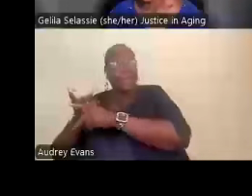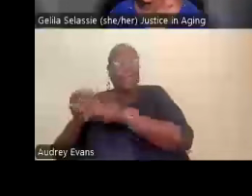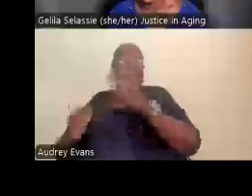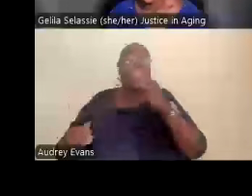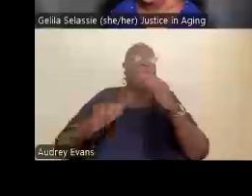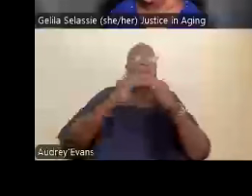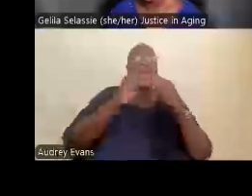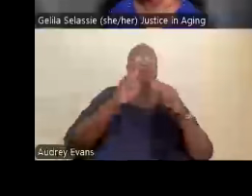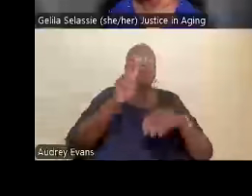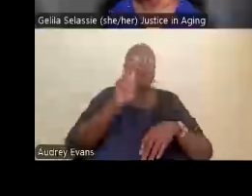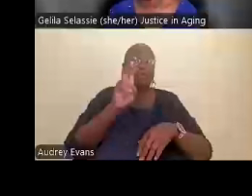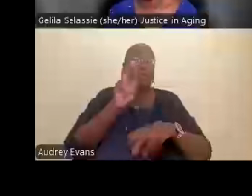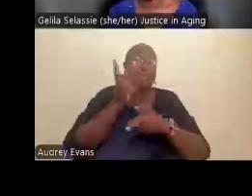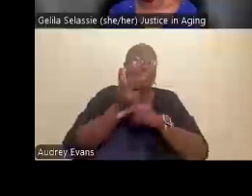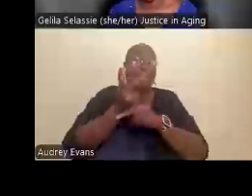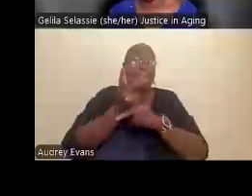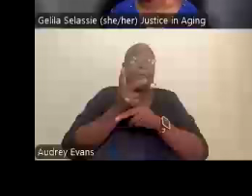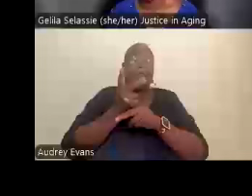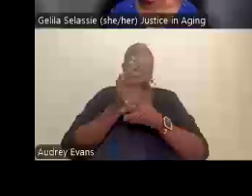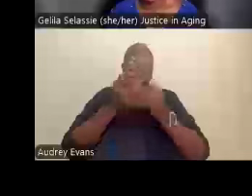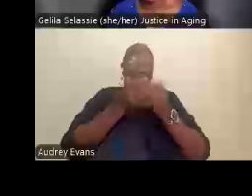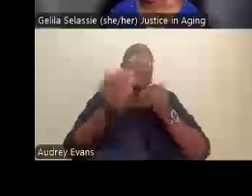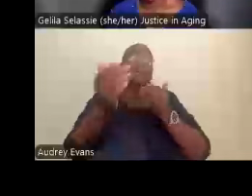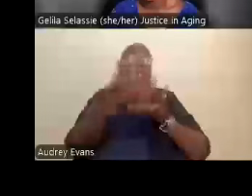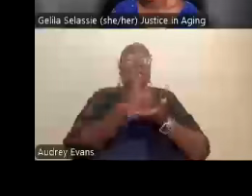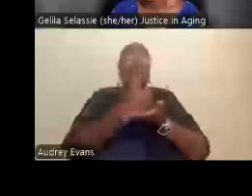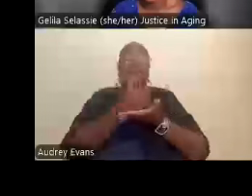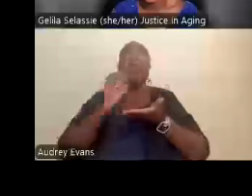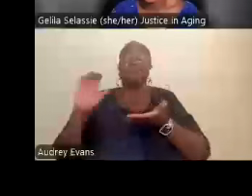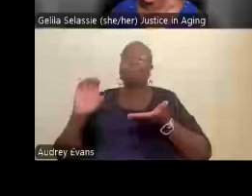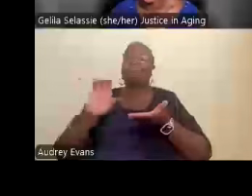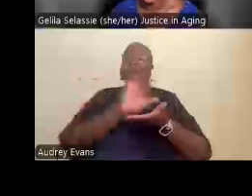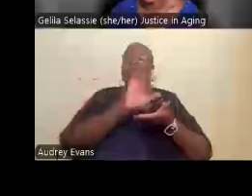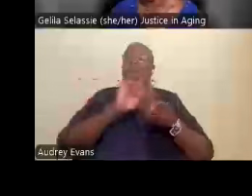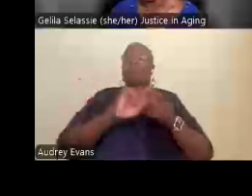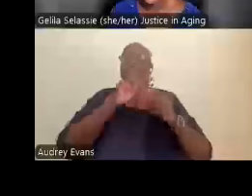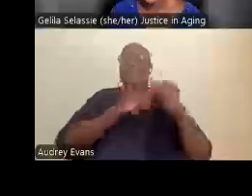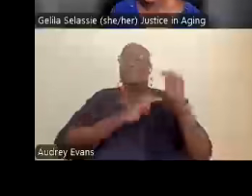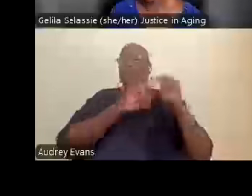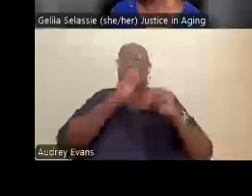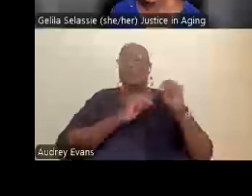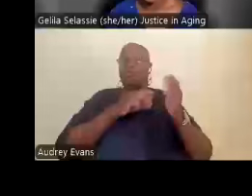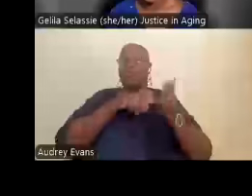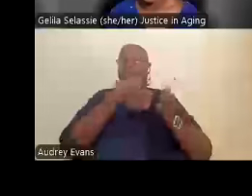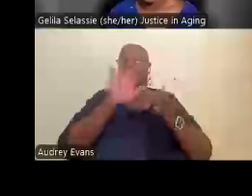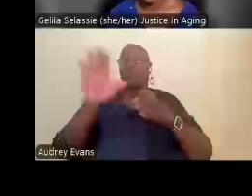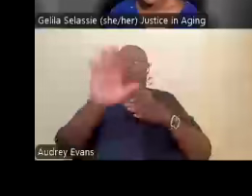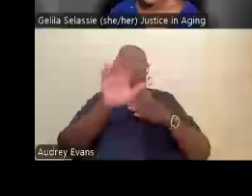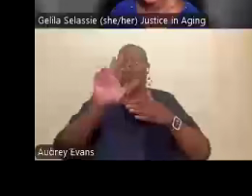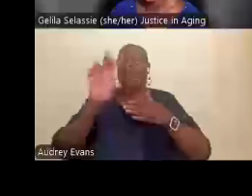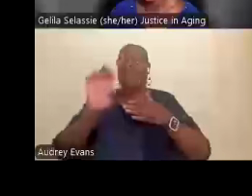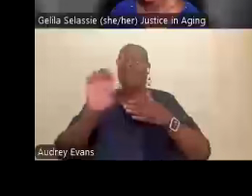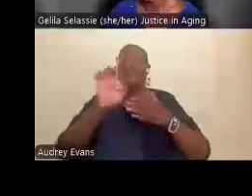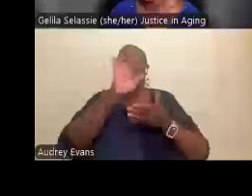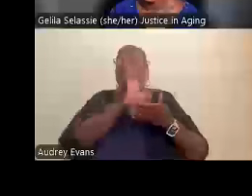$200. The rest of the income will go to the facility to pay for your care. And then after that portion is